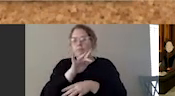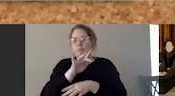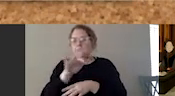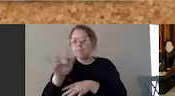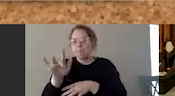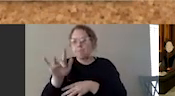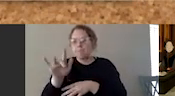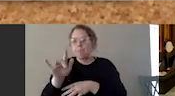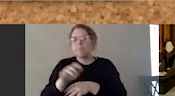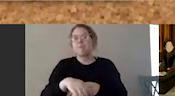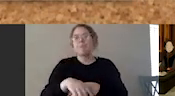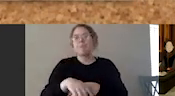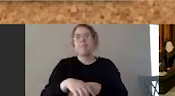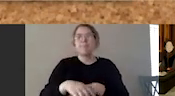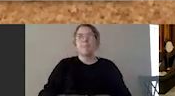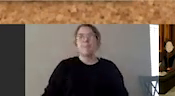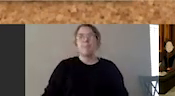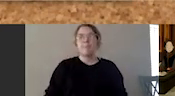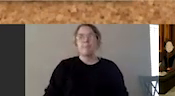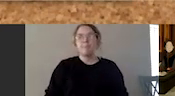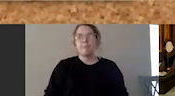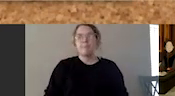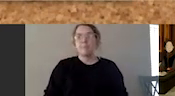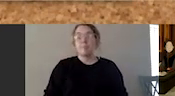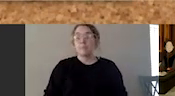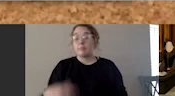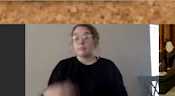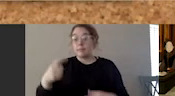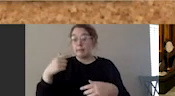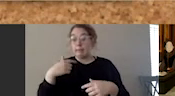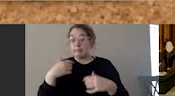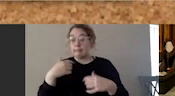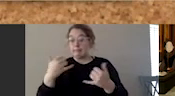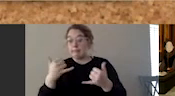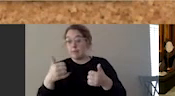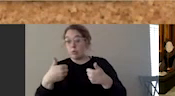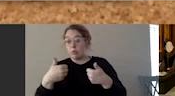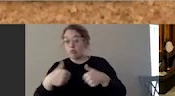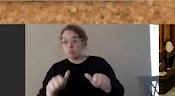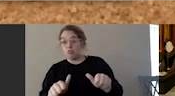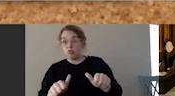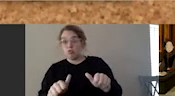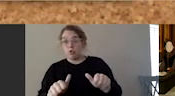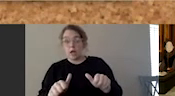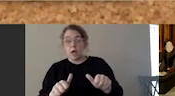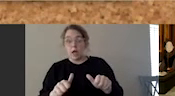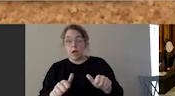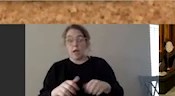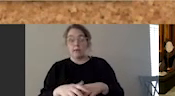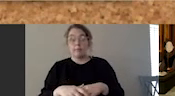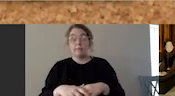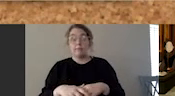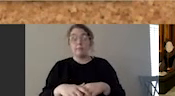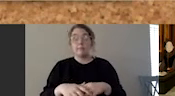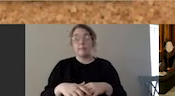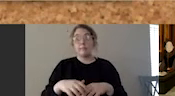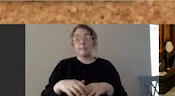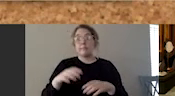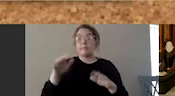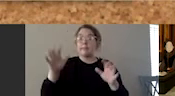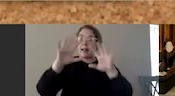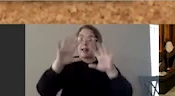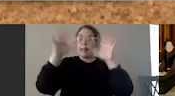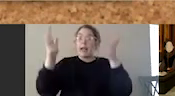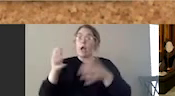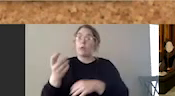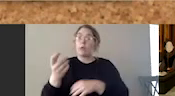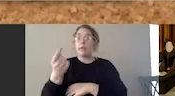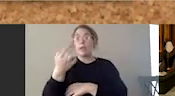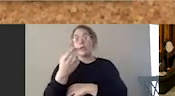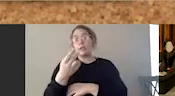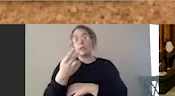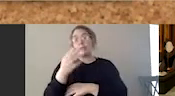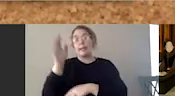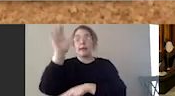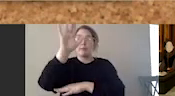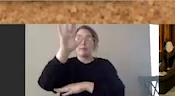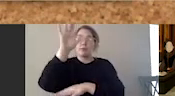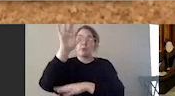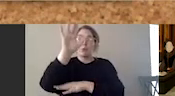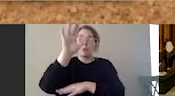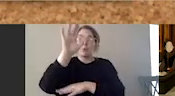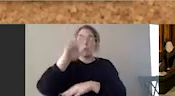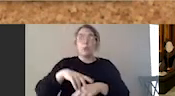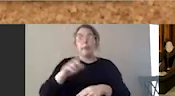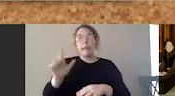do a test run of this so that you see kind of what you get. It's a cloudy Thursday afternoon, the librarian, blah, blah, blah. And if we